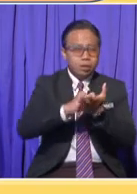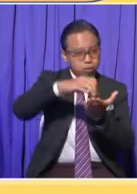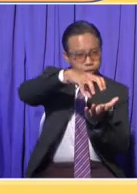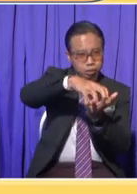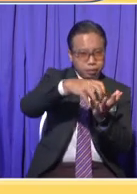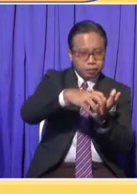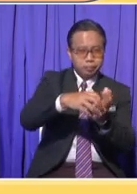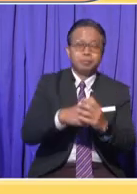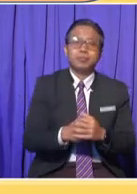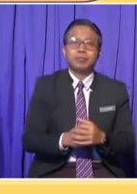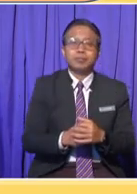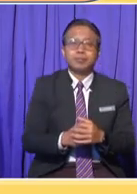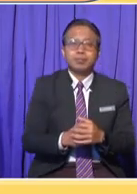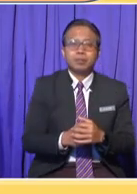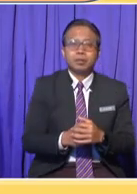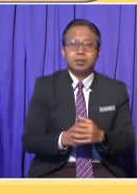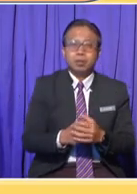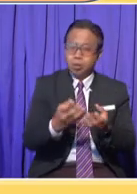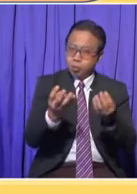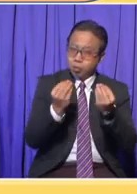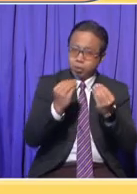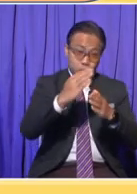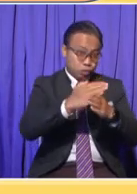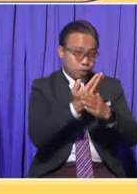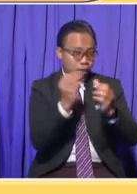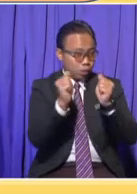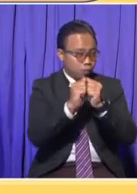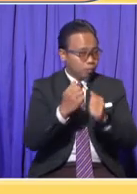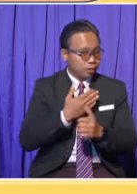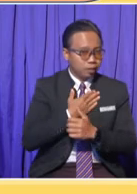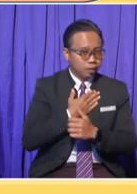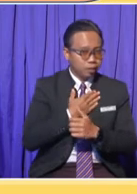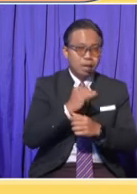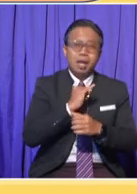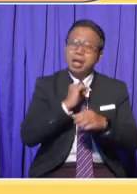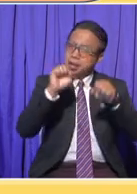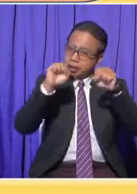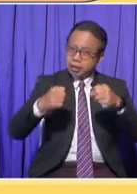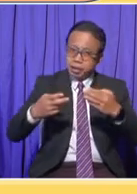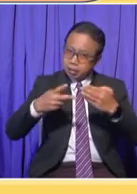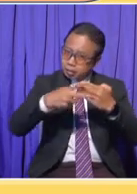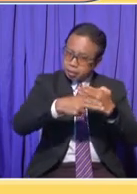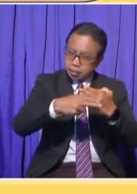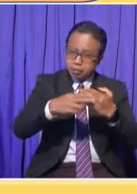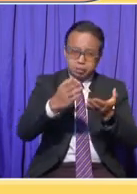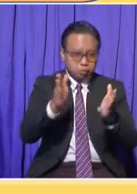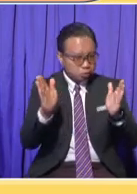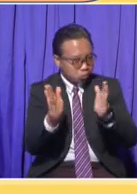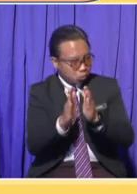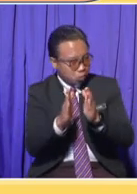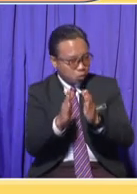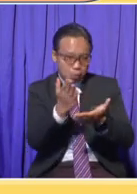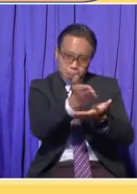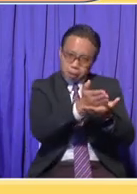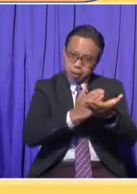cakes? Do you want to share with me? I can cut this cake into a small part.